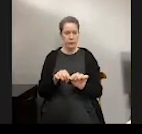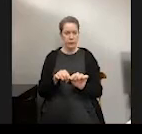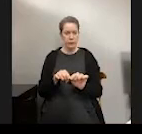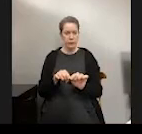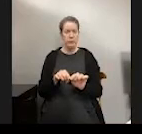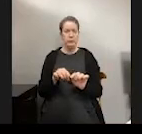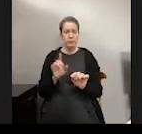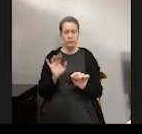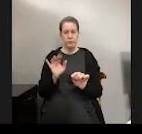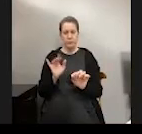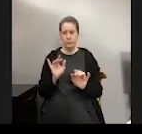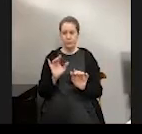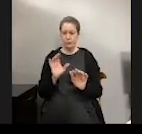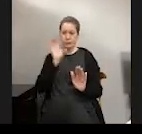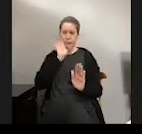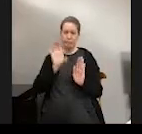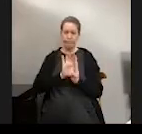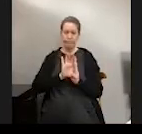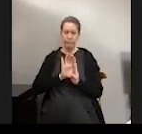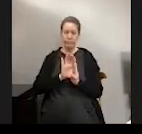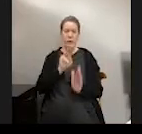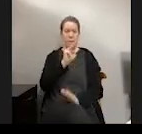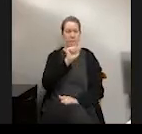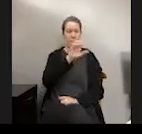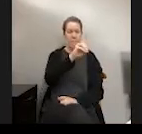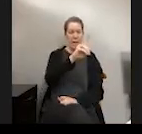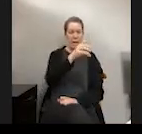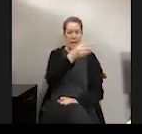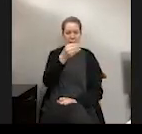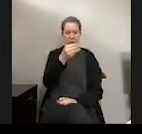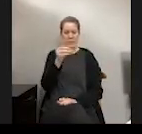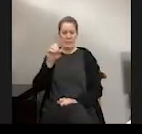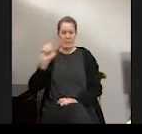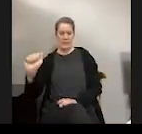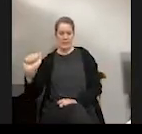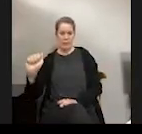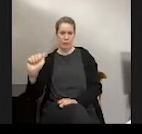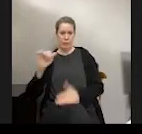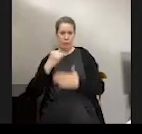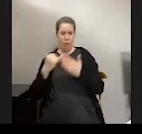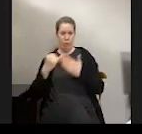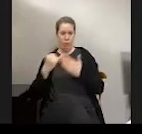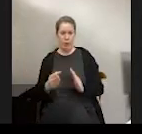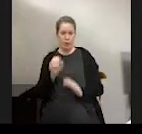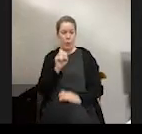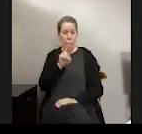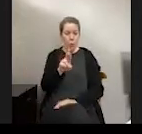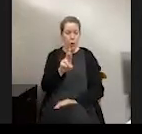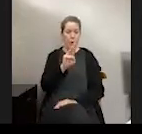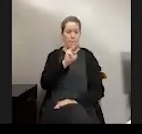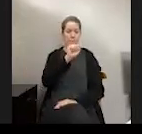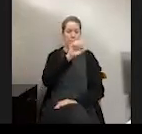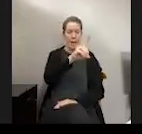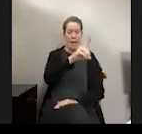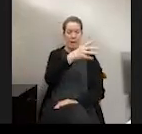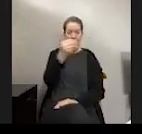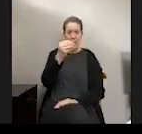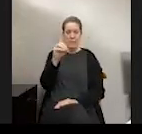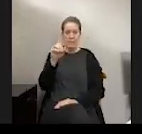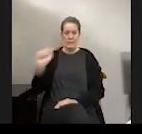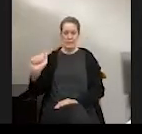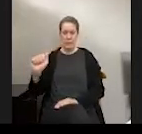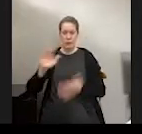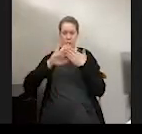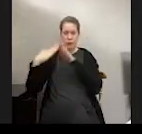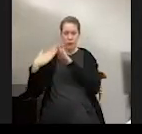by mad and disabled artists for mad and disabled community. It happens to be great for everybody, but